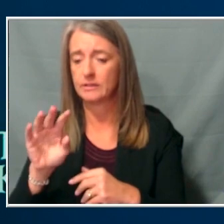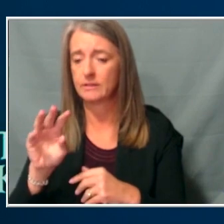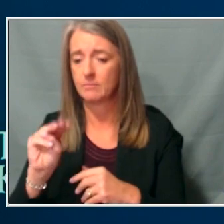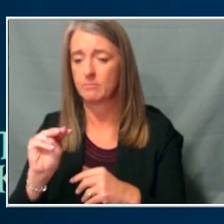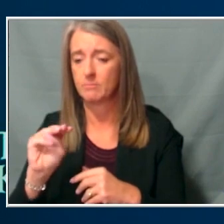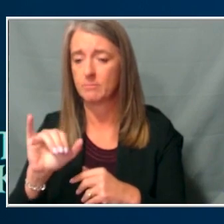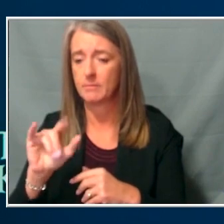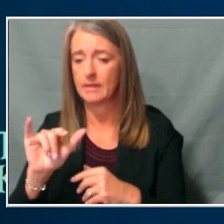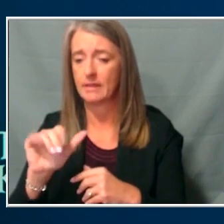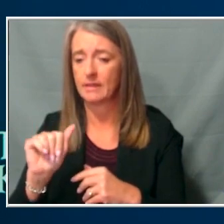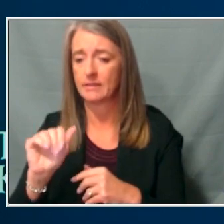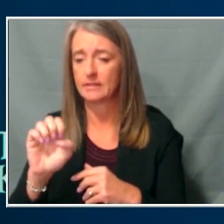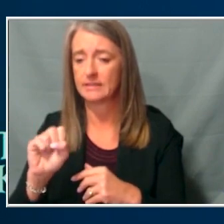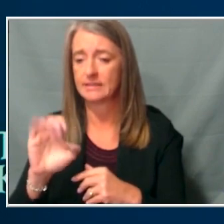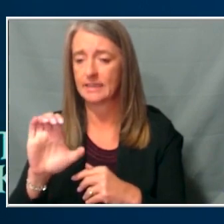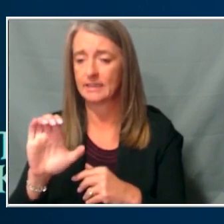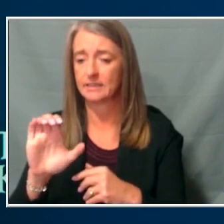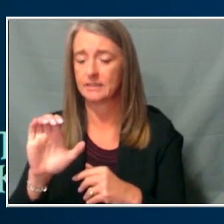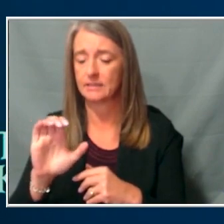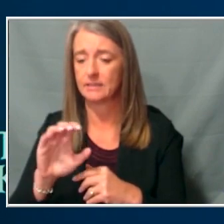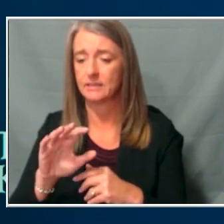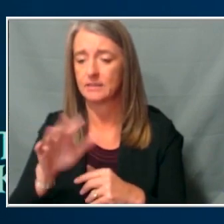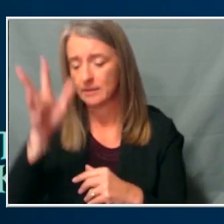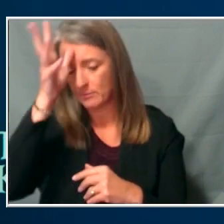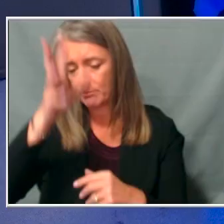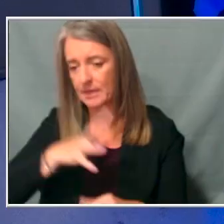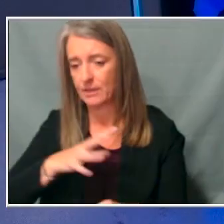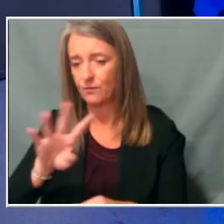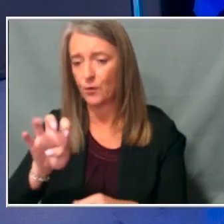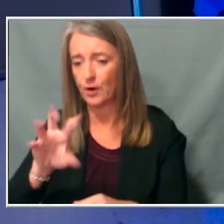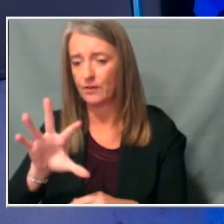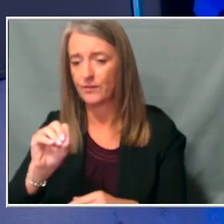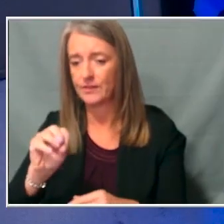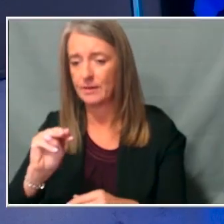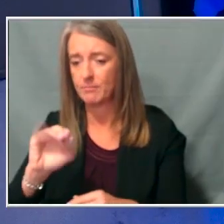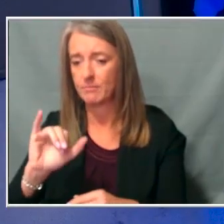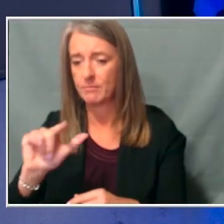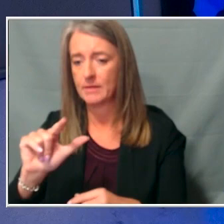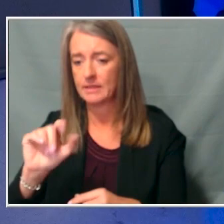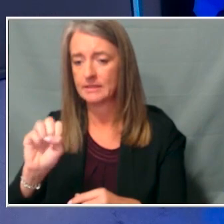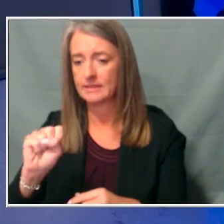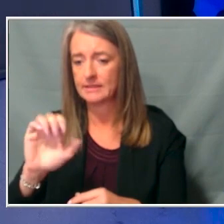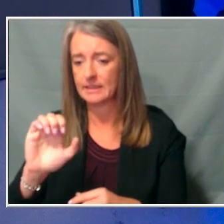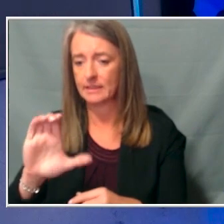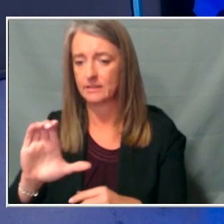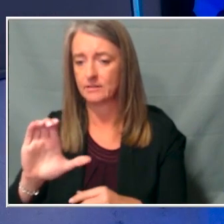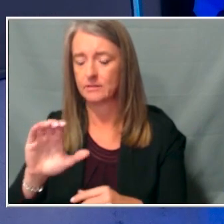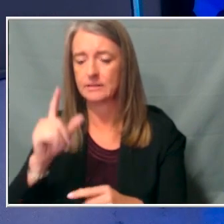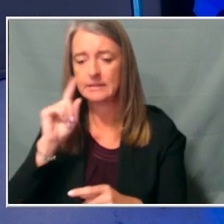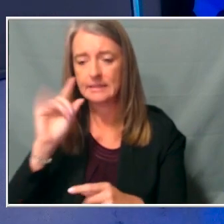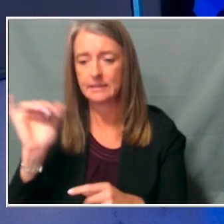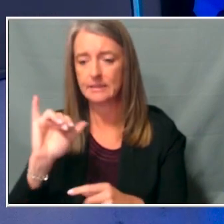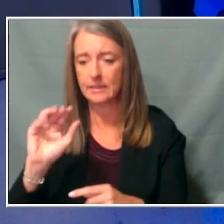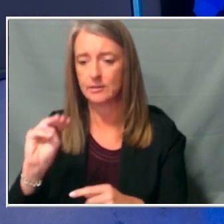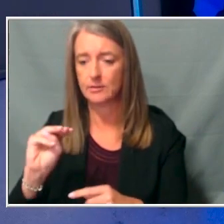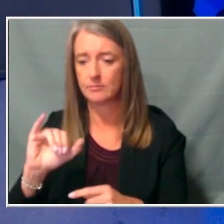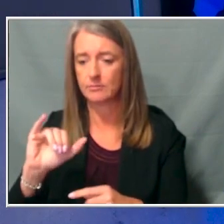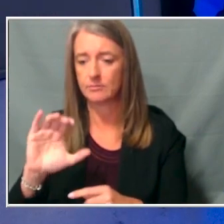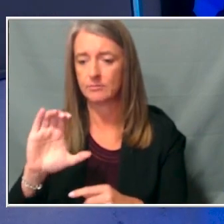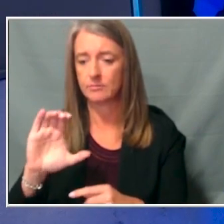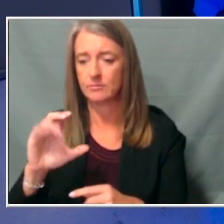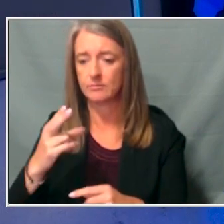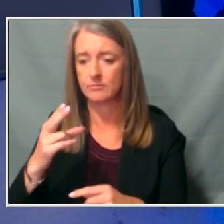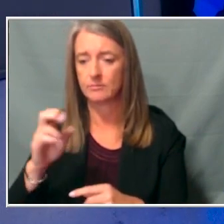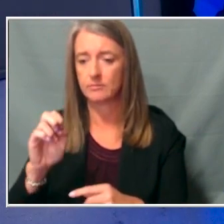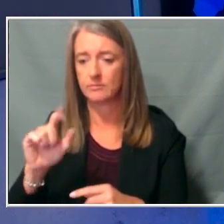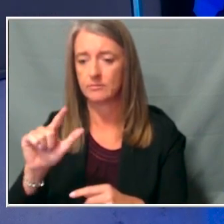than 450 milliseconds. So what you were describing, though, sounds like Michelle. Is that correct? So Michelle, when